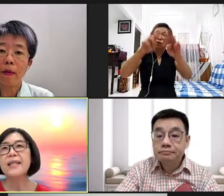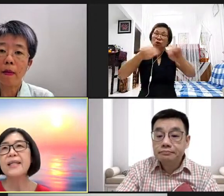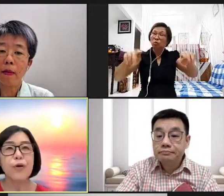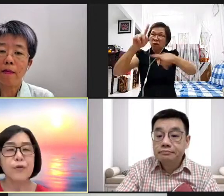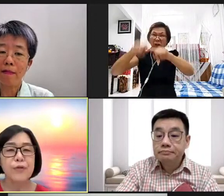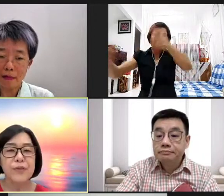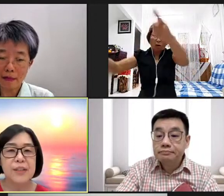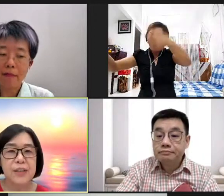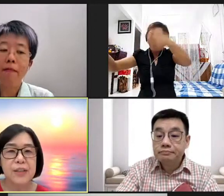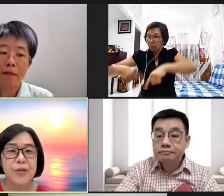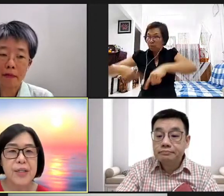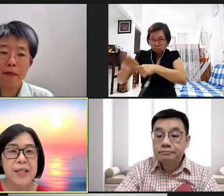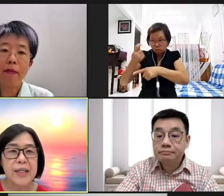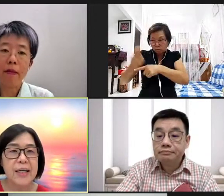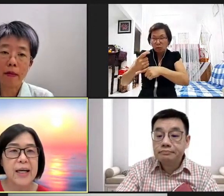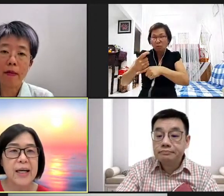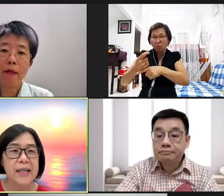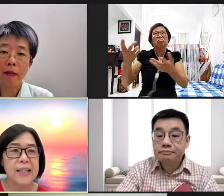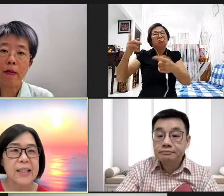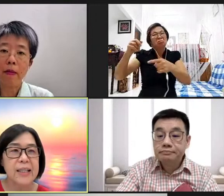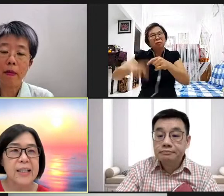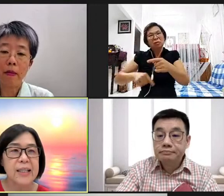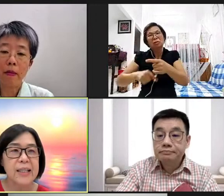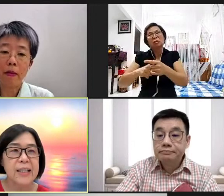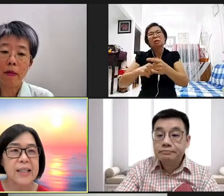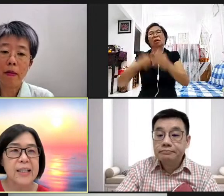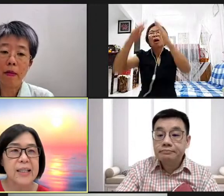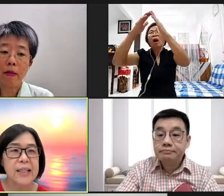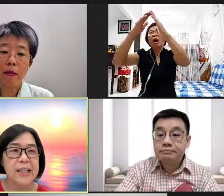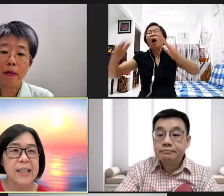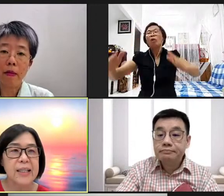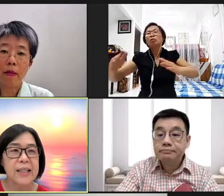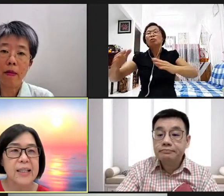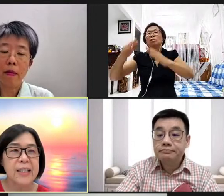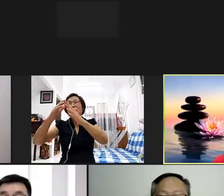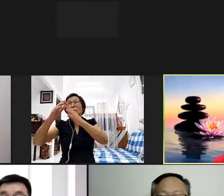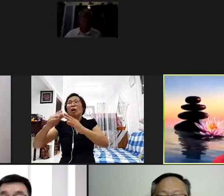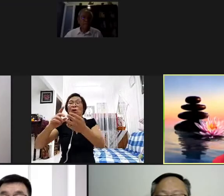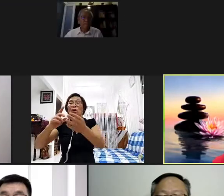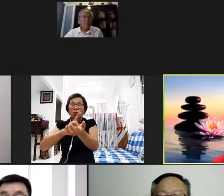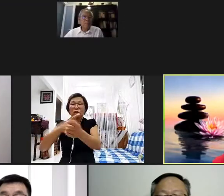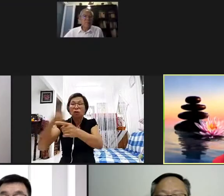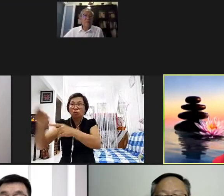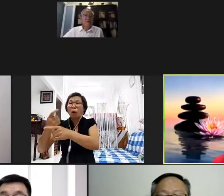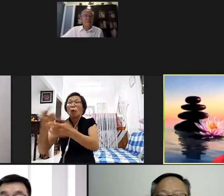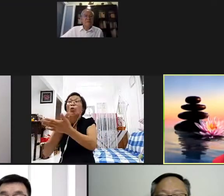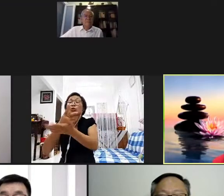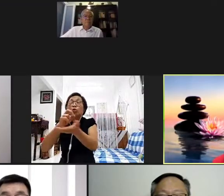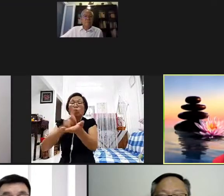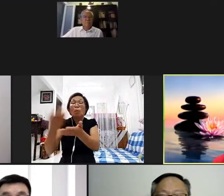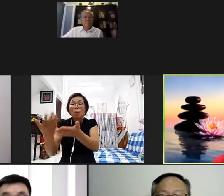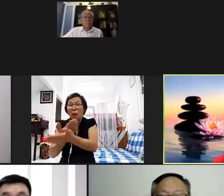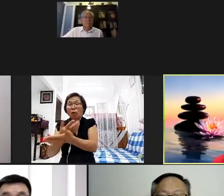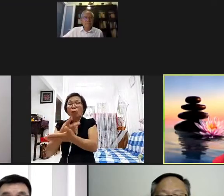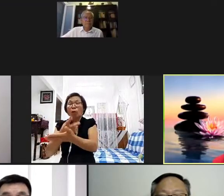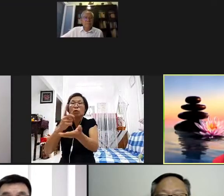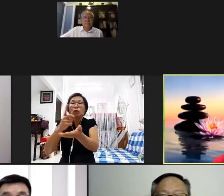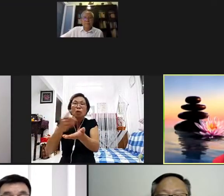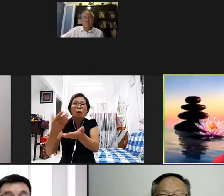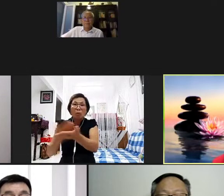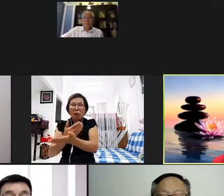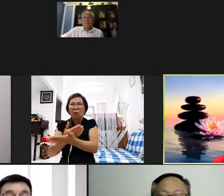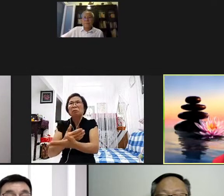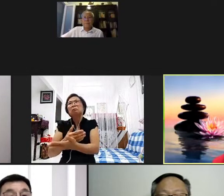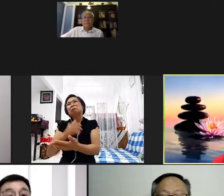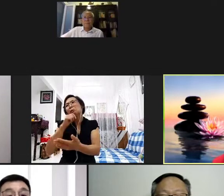to practice. The house officer training, I think, is also never as good as